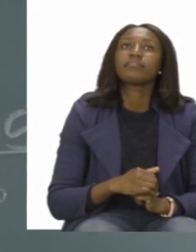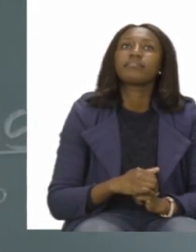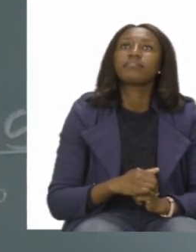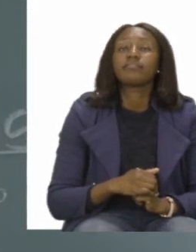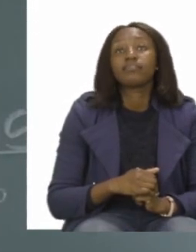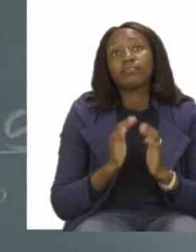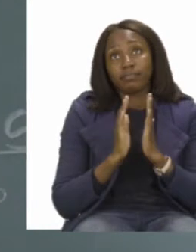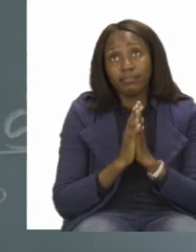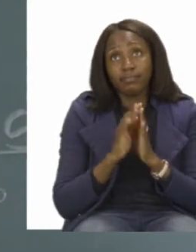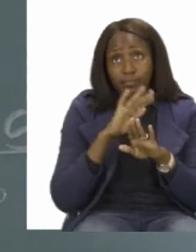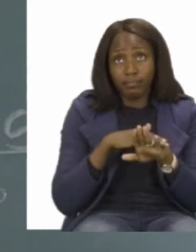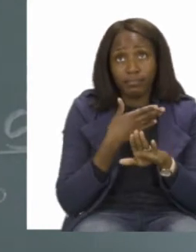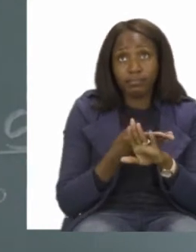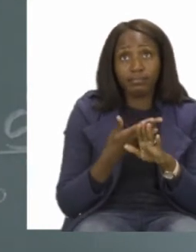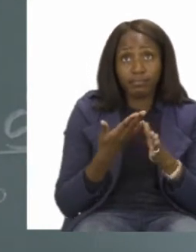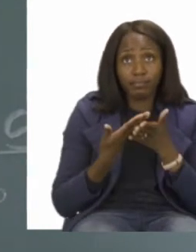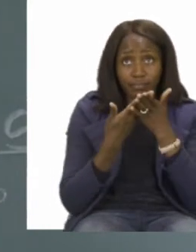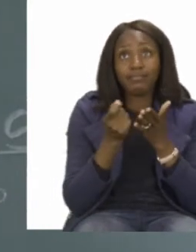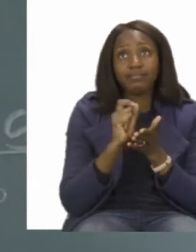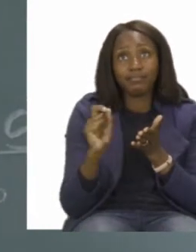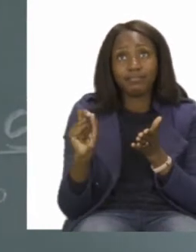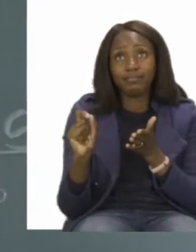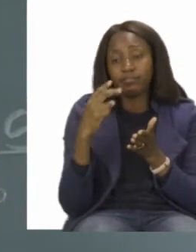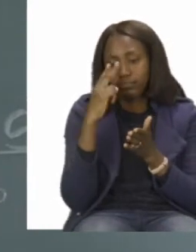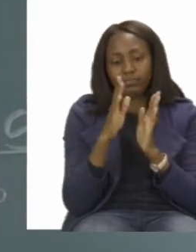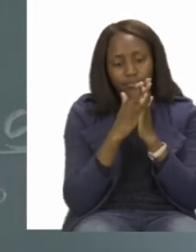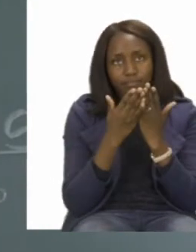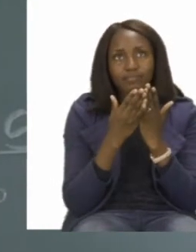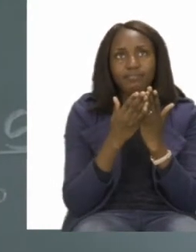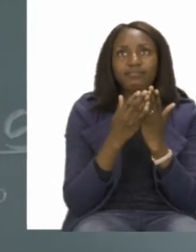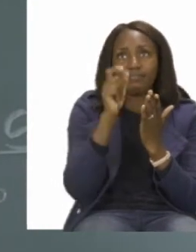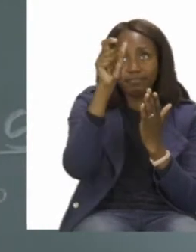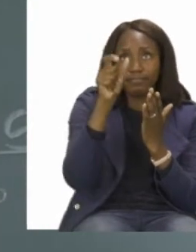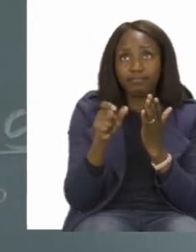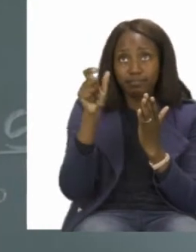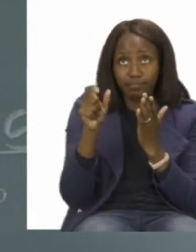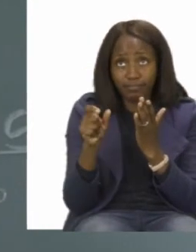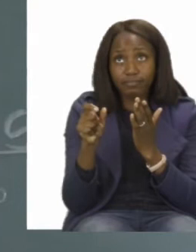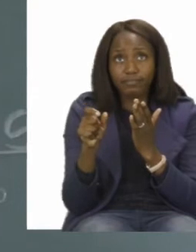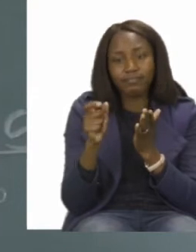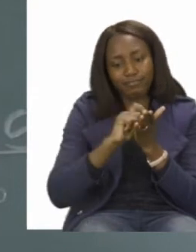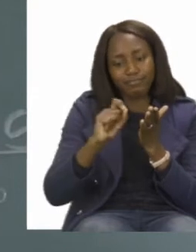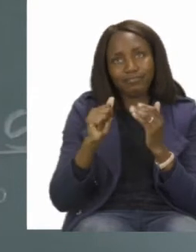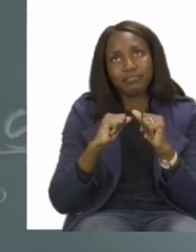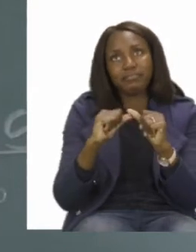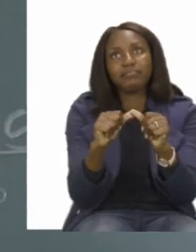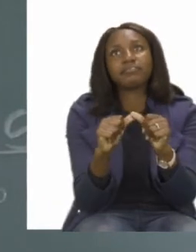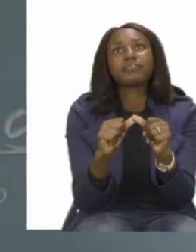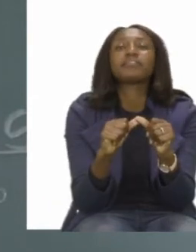these examples and the ones you have in your booklet, you can now go ahead and complete the rest of